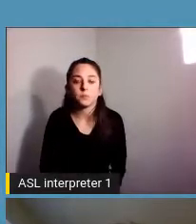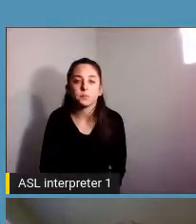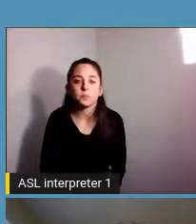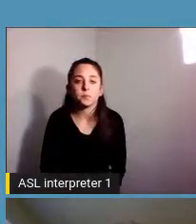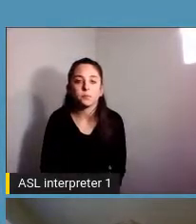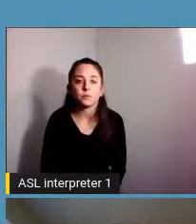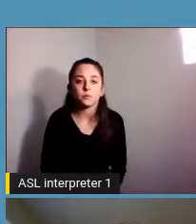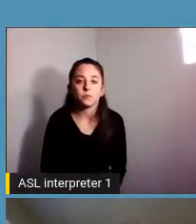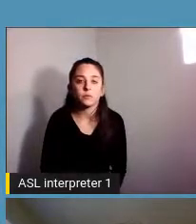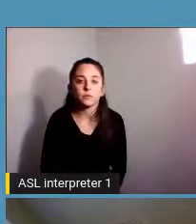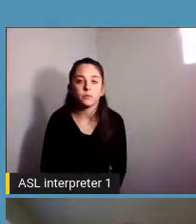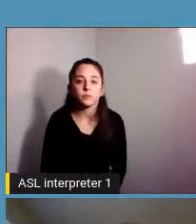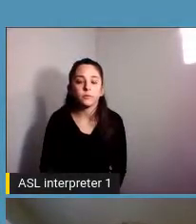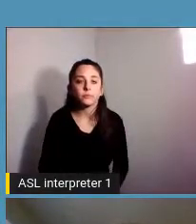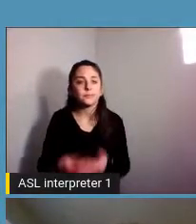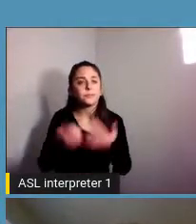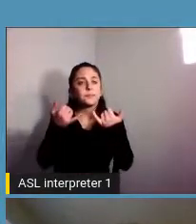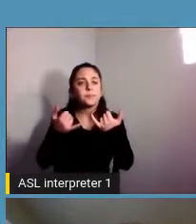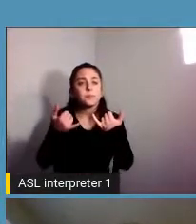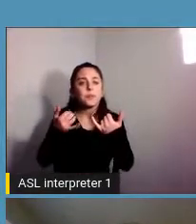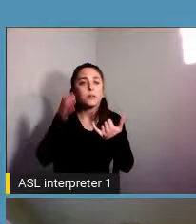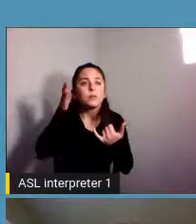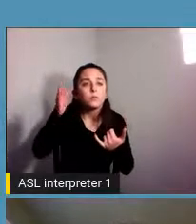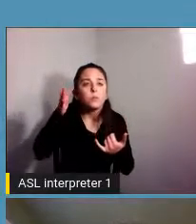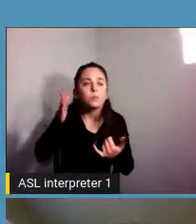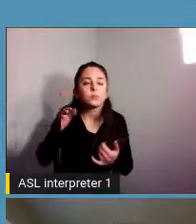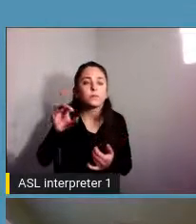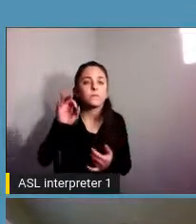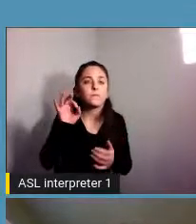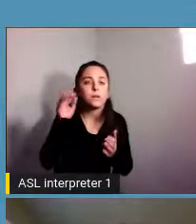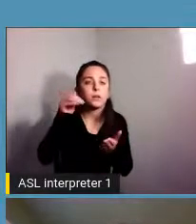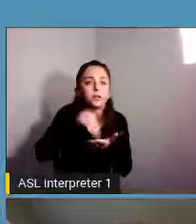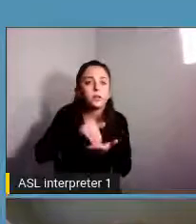and now I just need to find the presentation again.